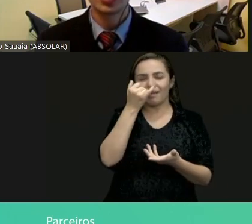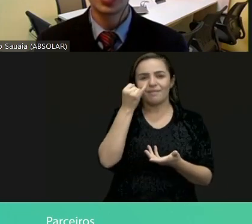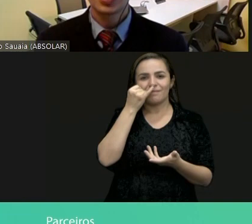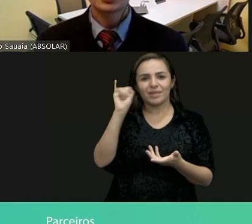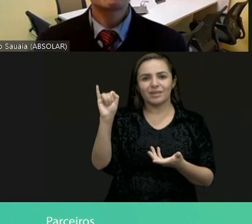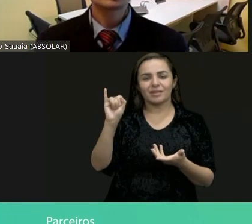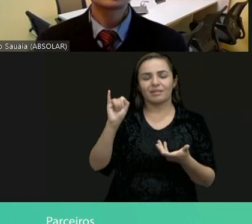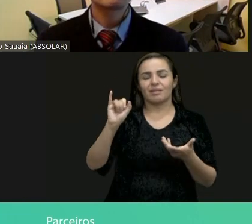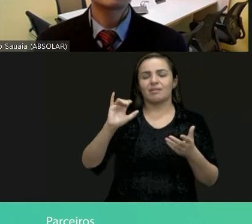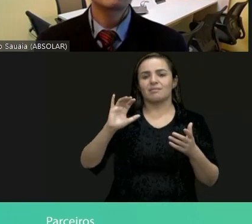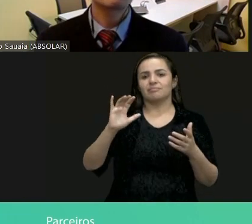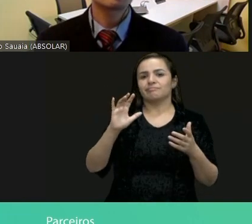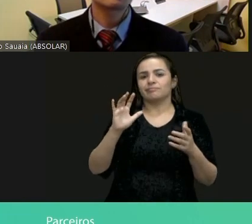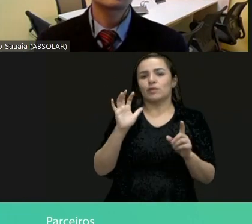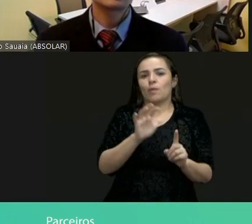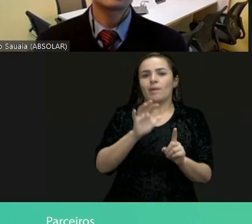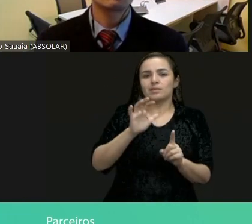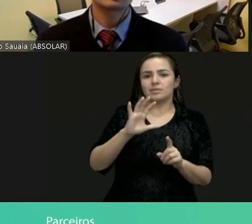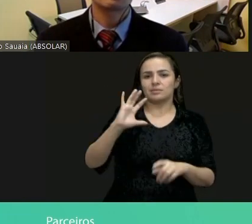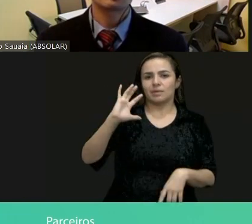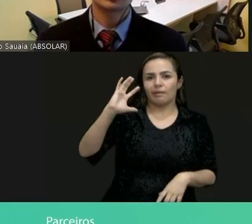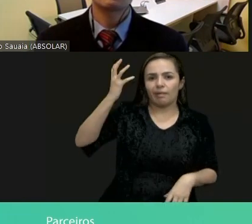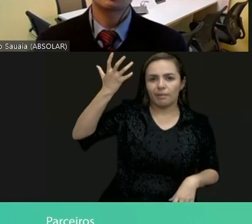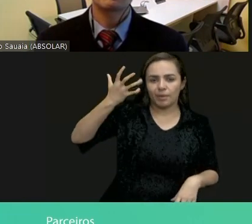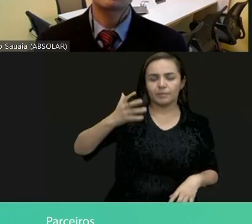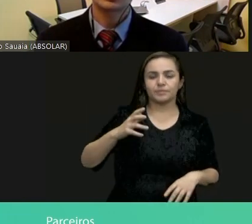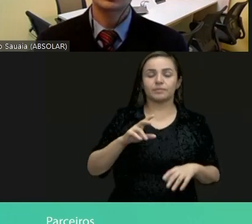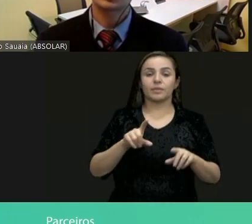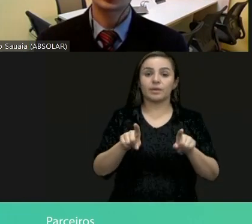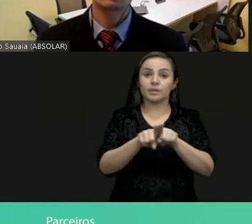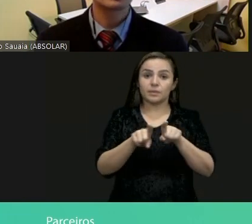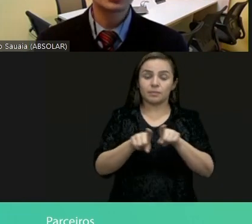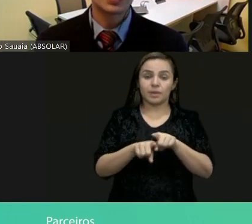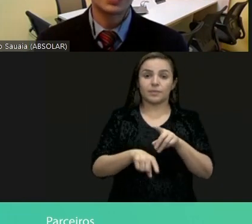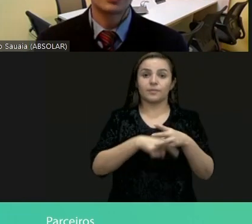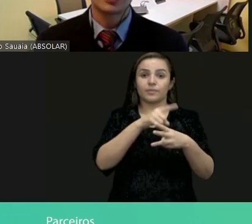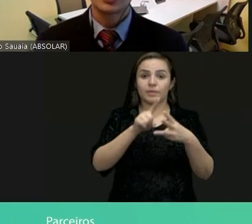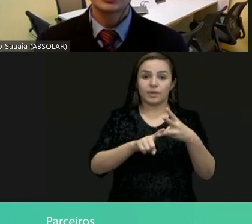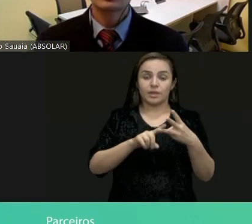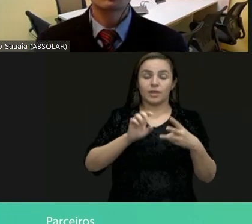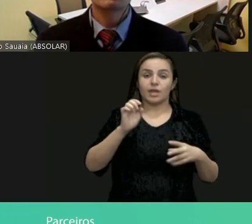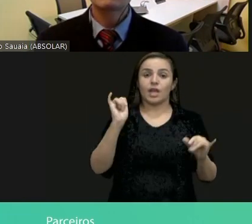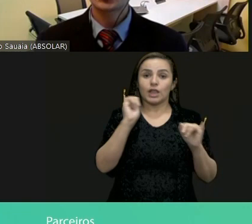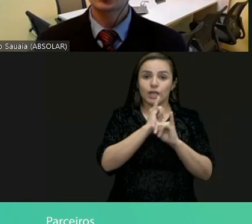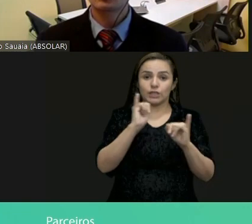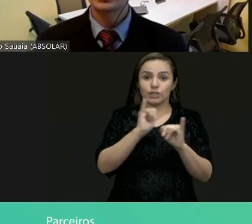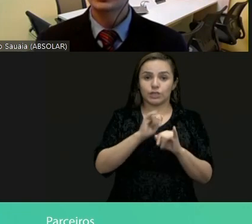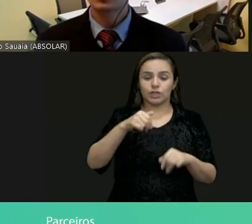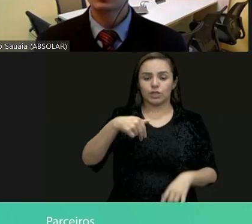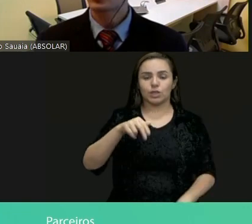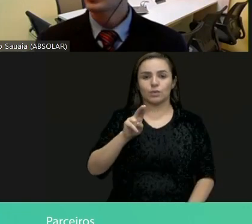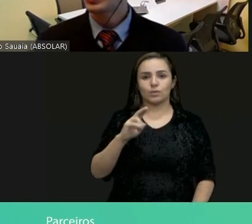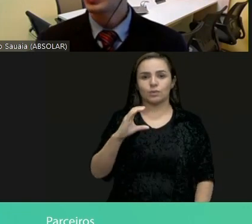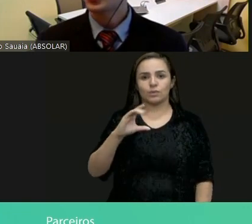And this impacts our climate, and to produce hydrogen by nuclear energy.